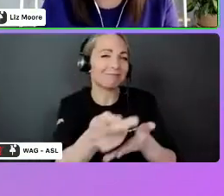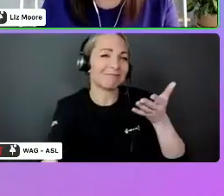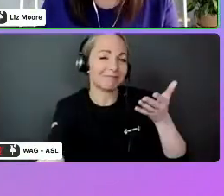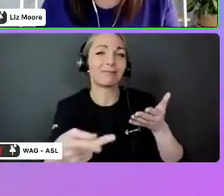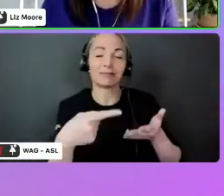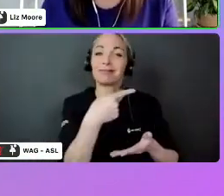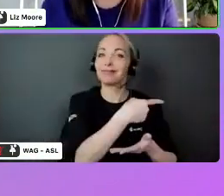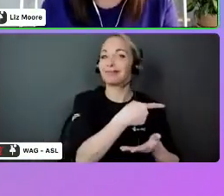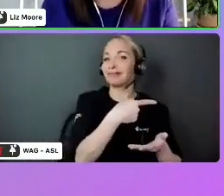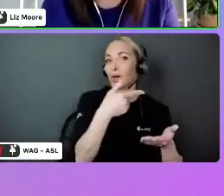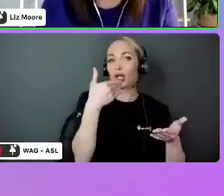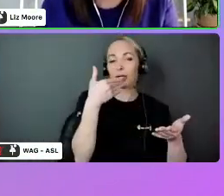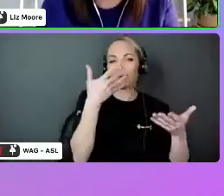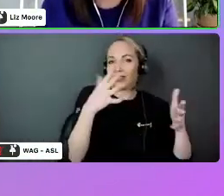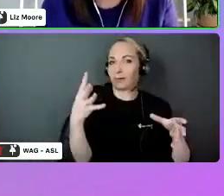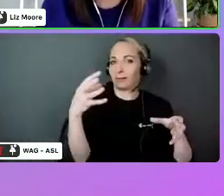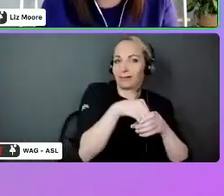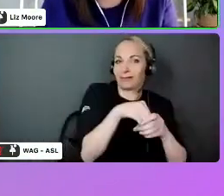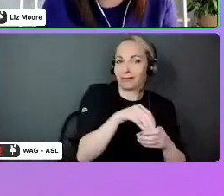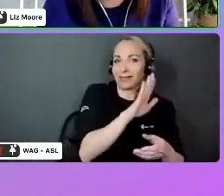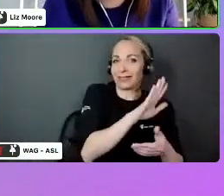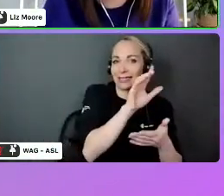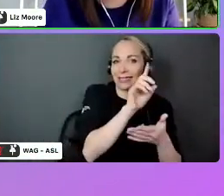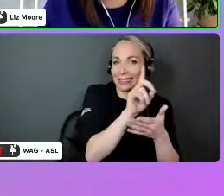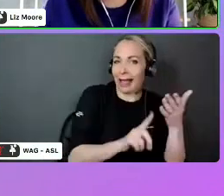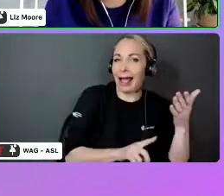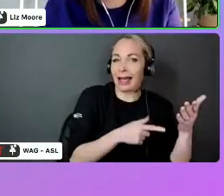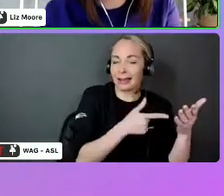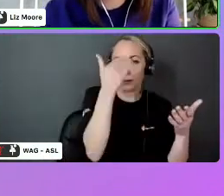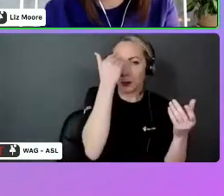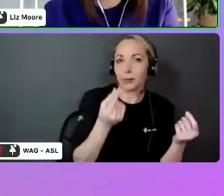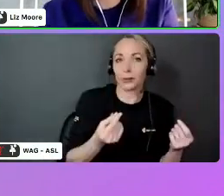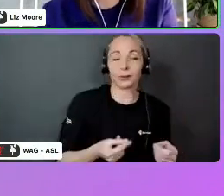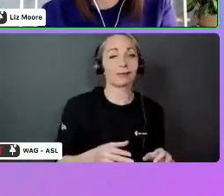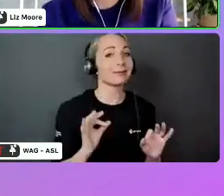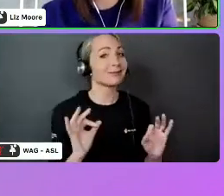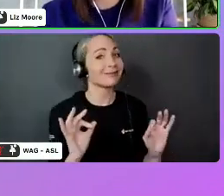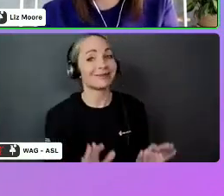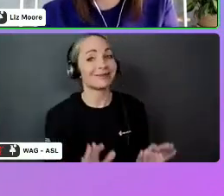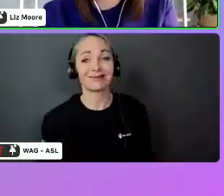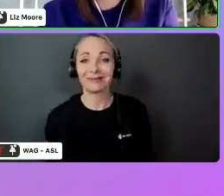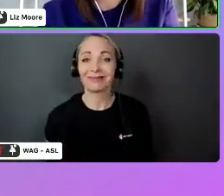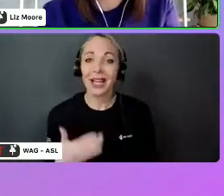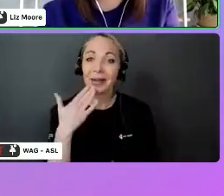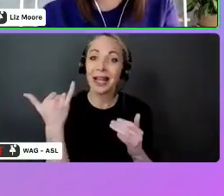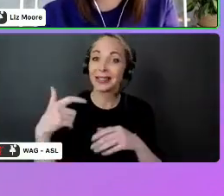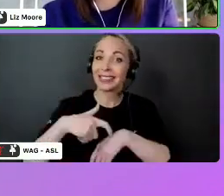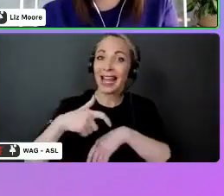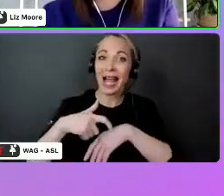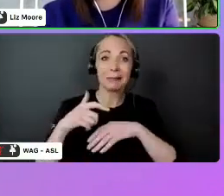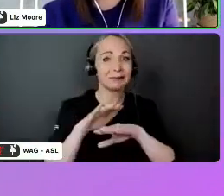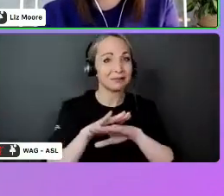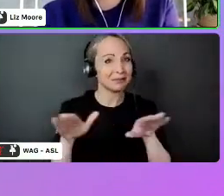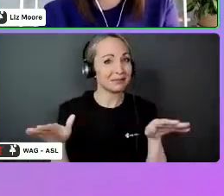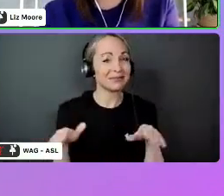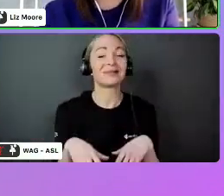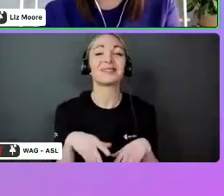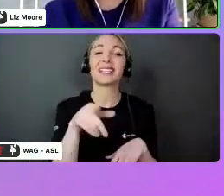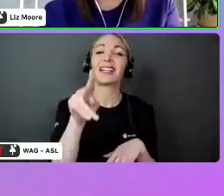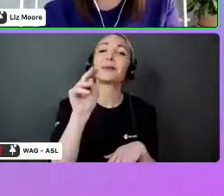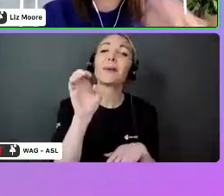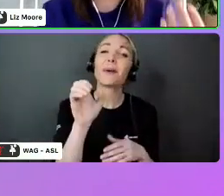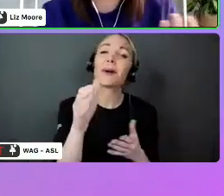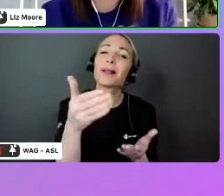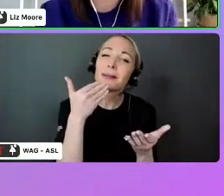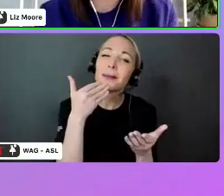Awesome. And with that, I do think that we are at time. Thank you so much, Noé, for a great session. And thank you everyone for attending